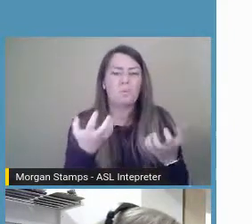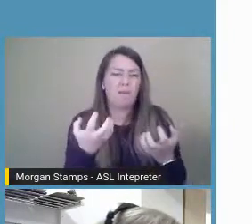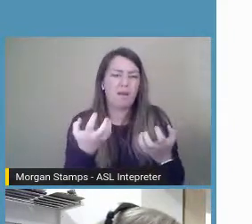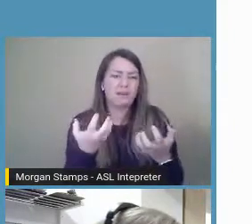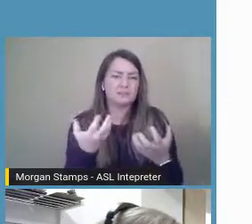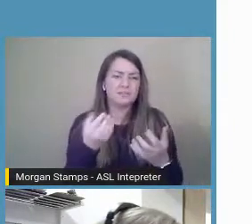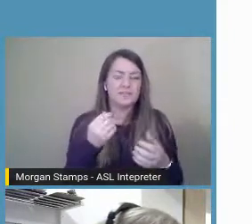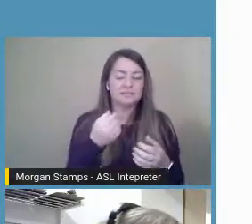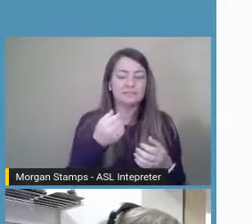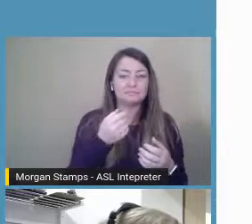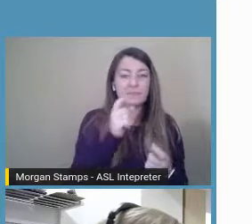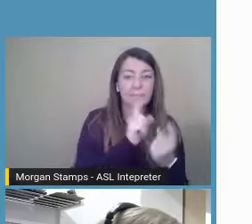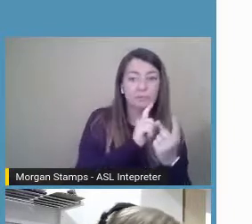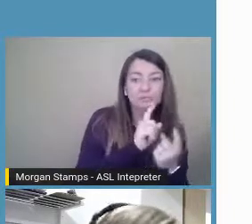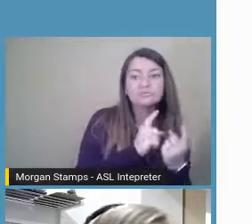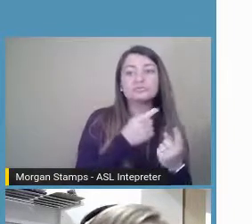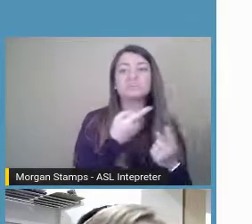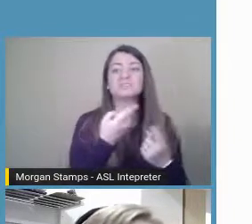energy.